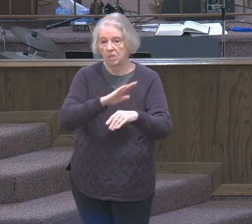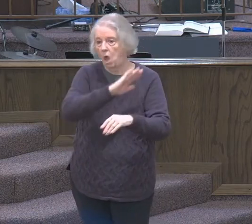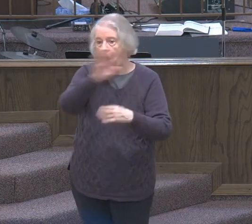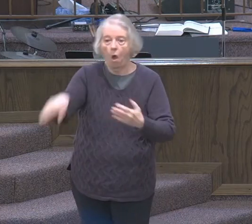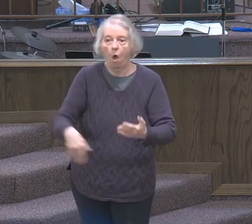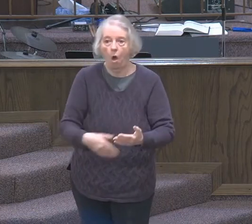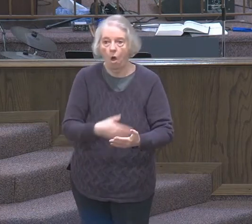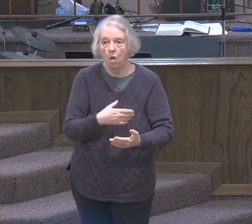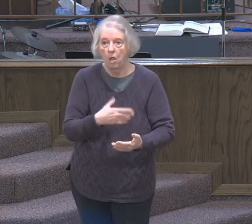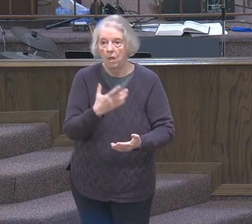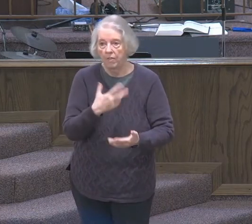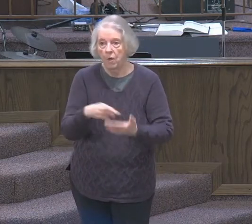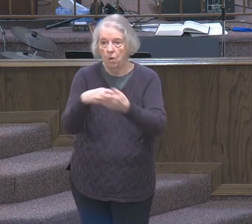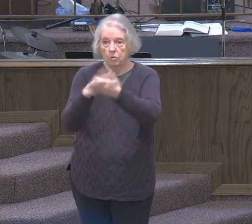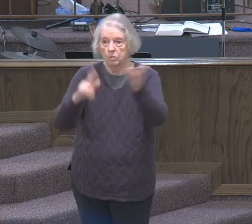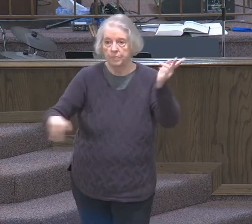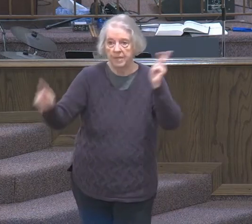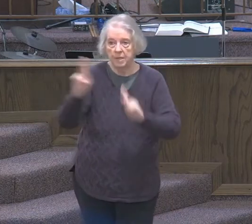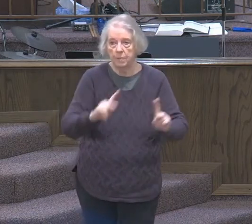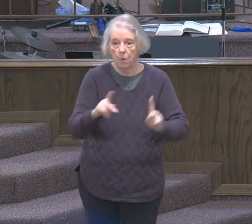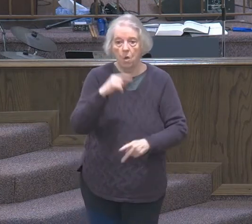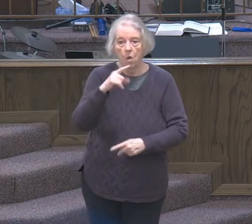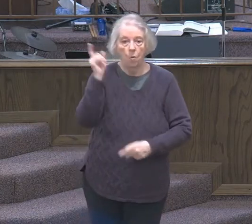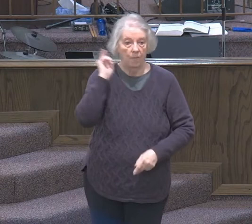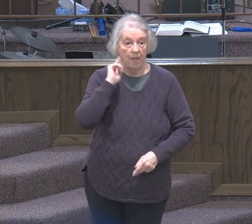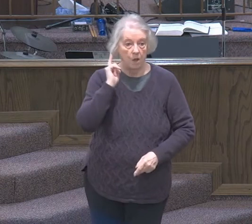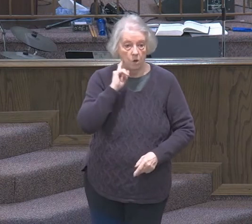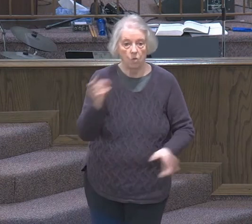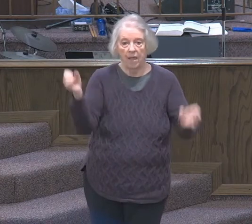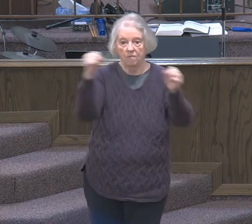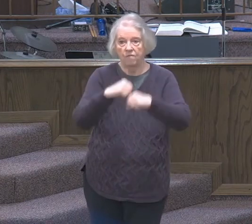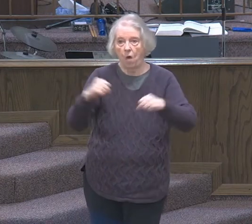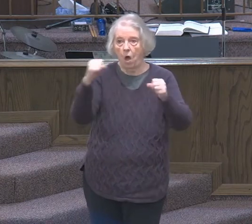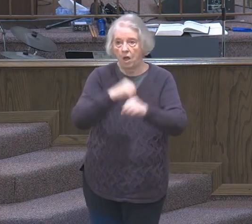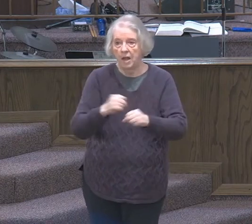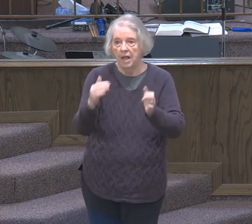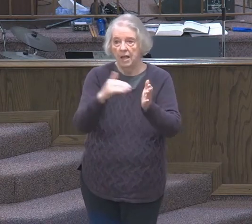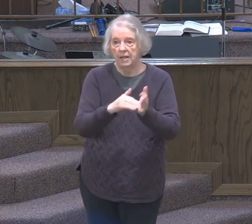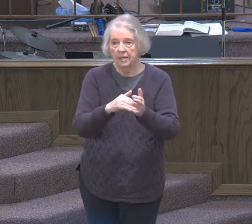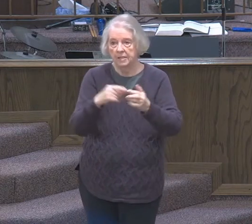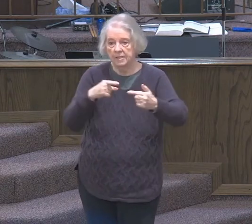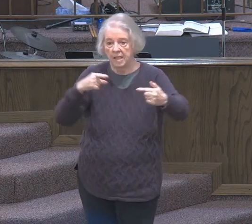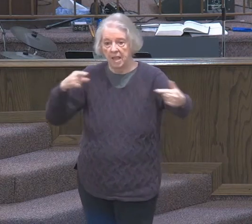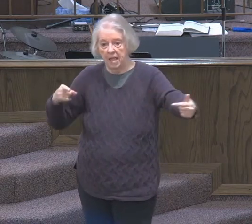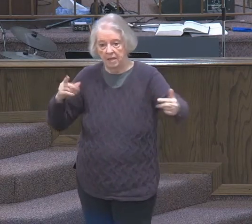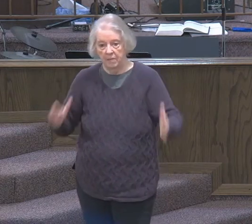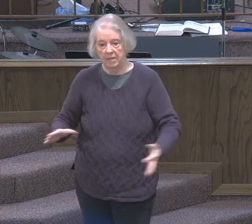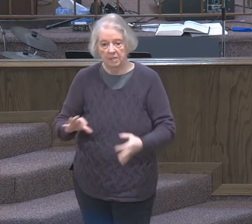had fought against the enemies of Israel. Then the realm of Jehoshaphat was